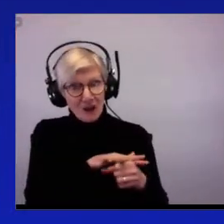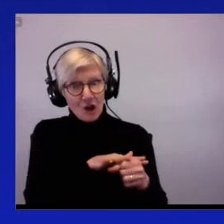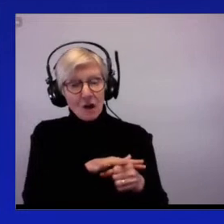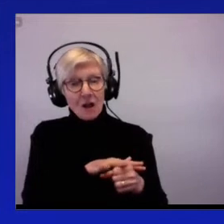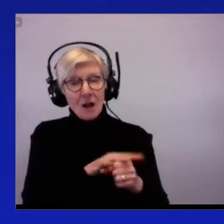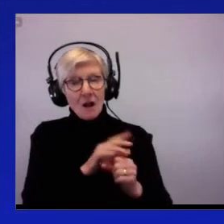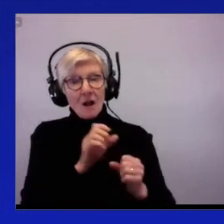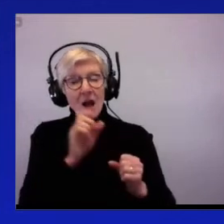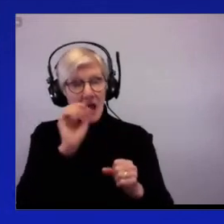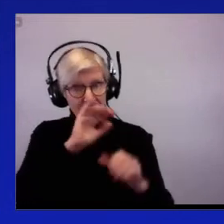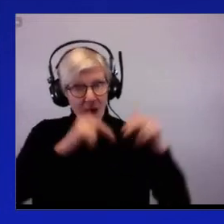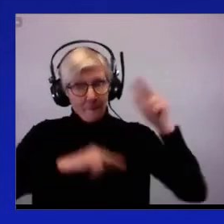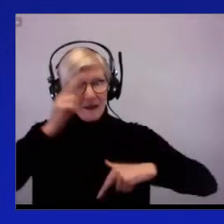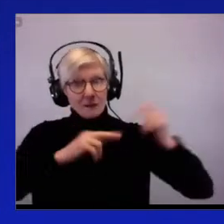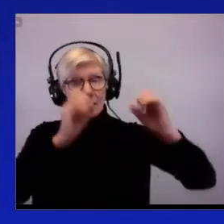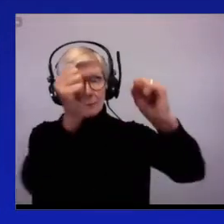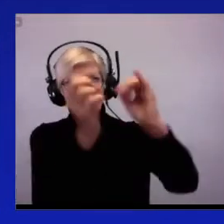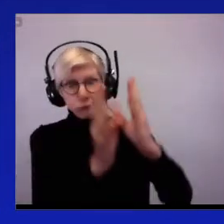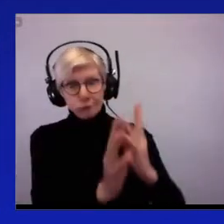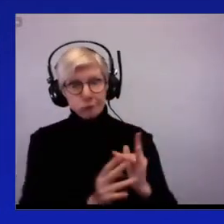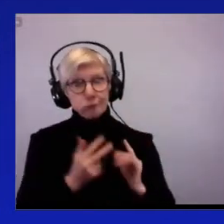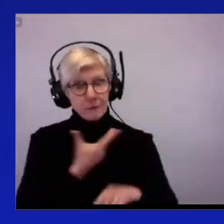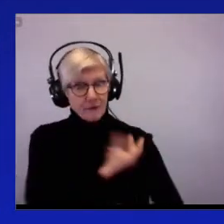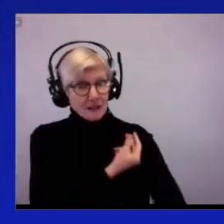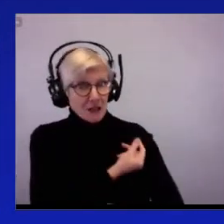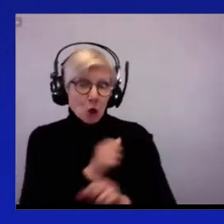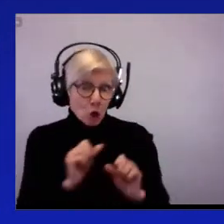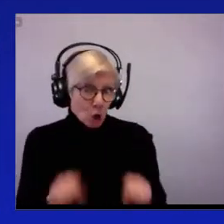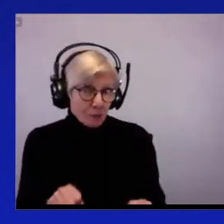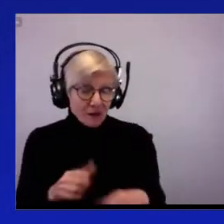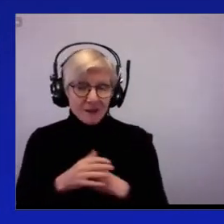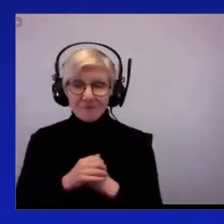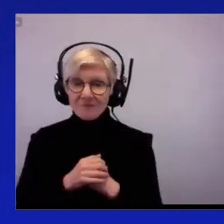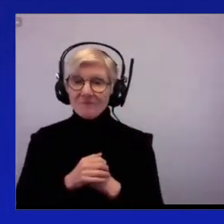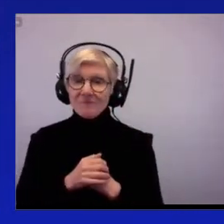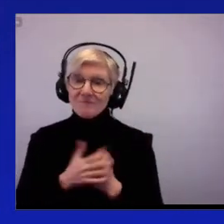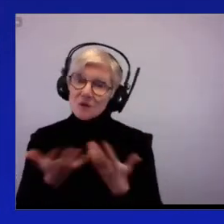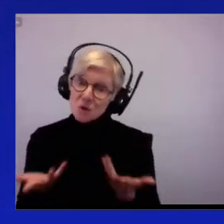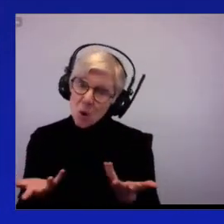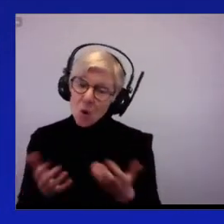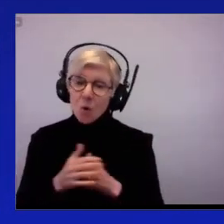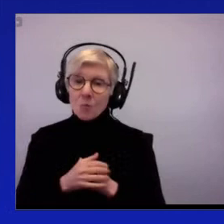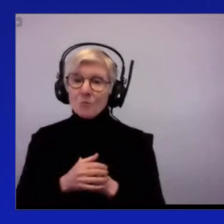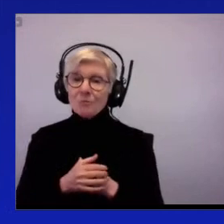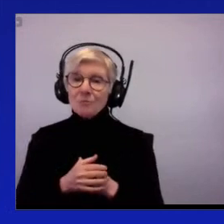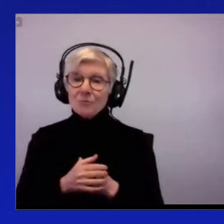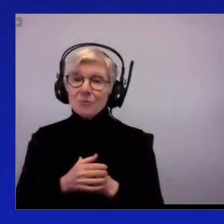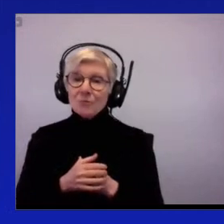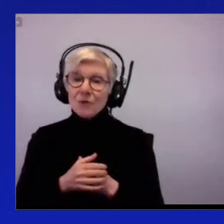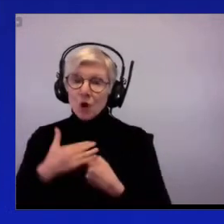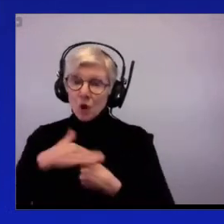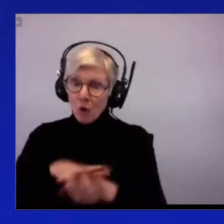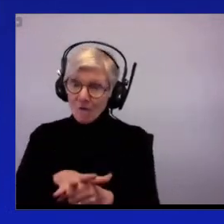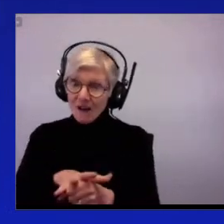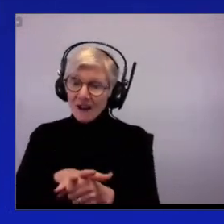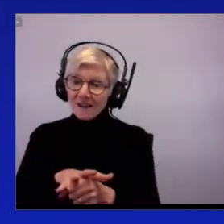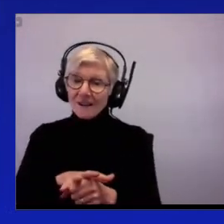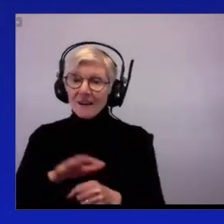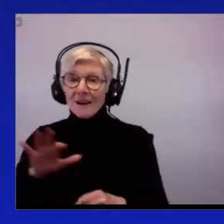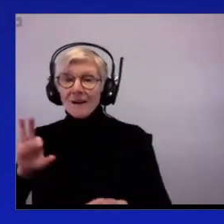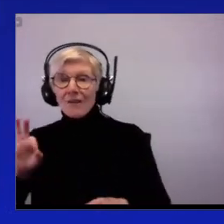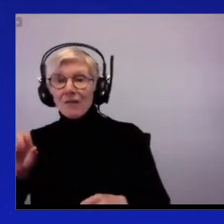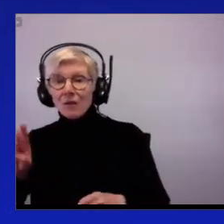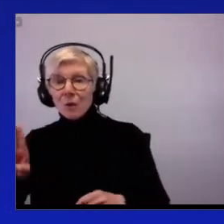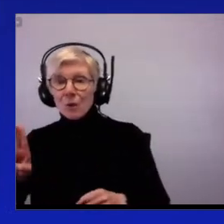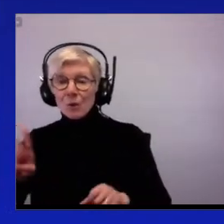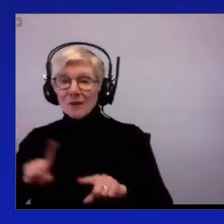control practices that need to be in place. We're living in the time of COVID, so it's not quite the same as flu campaign in that